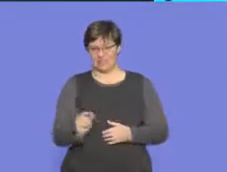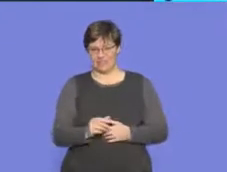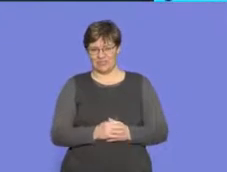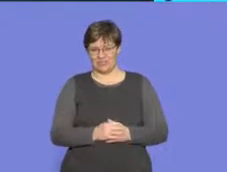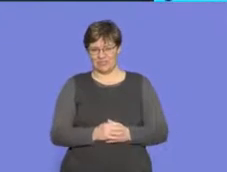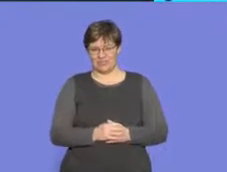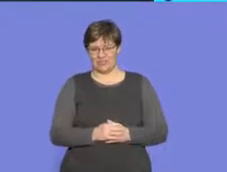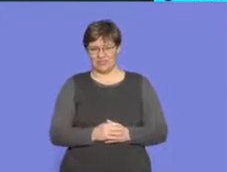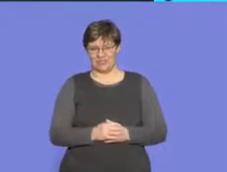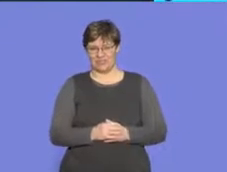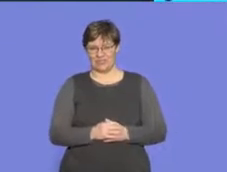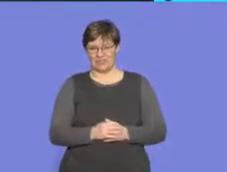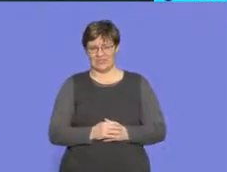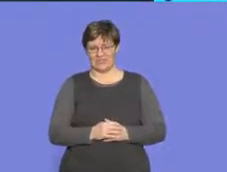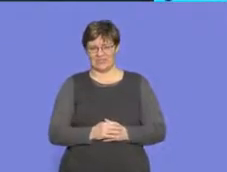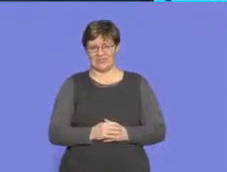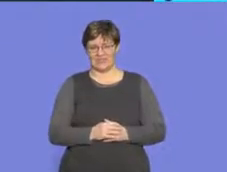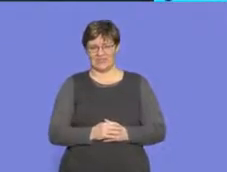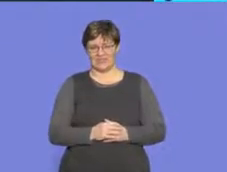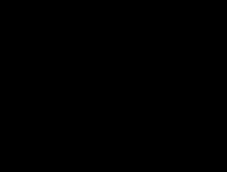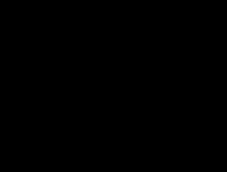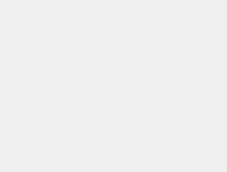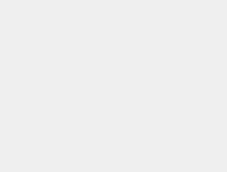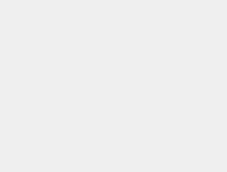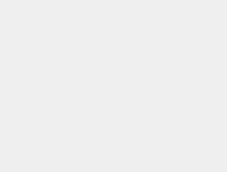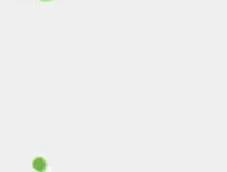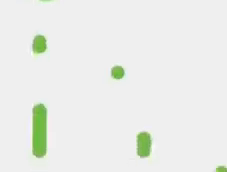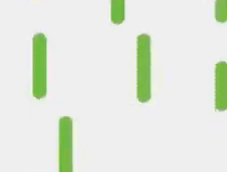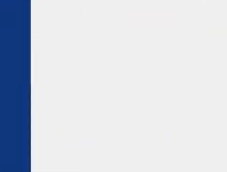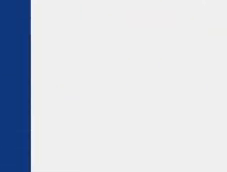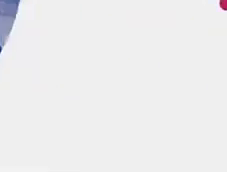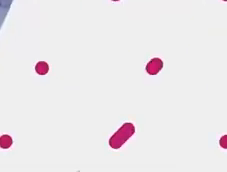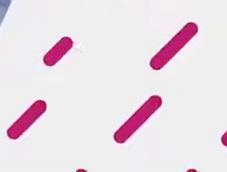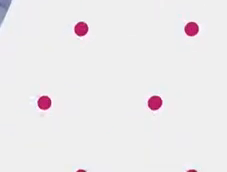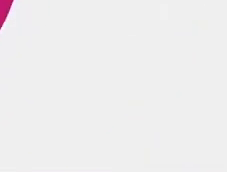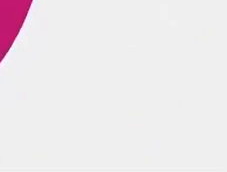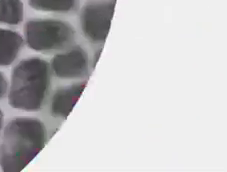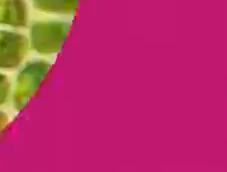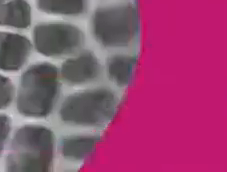short break. Take care. See you now.